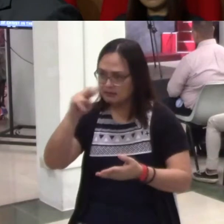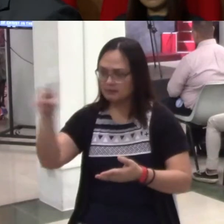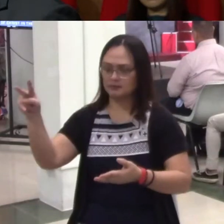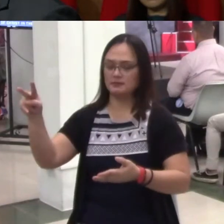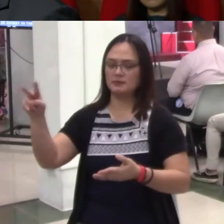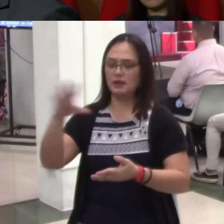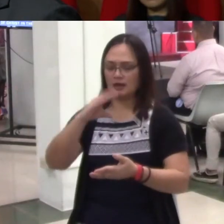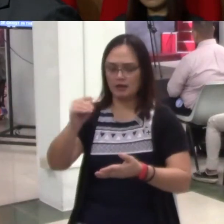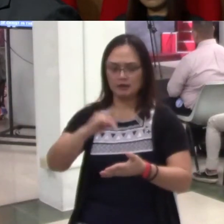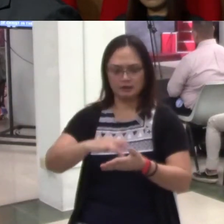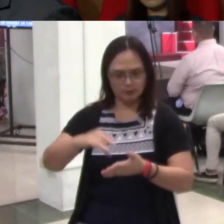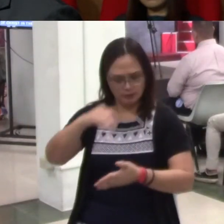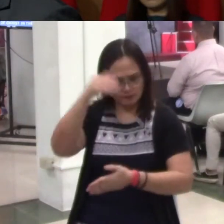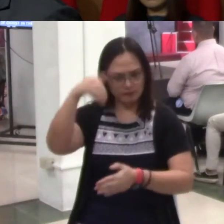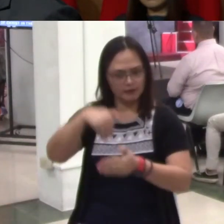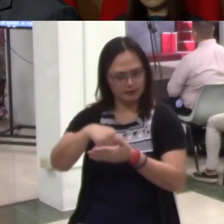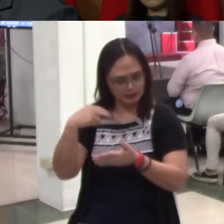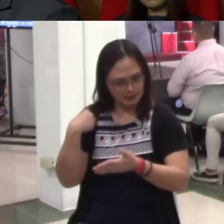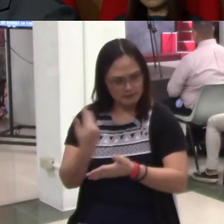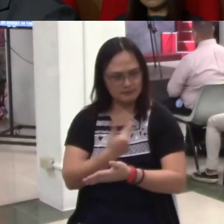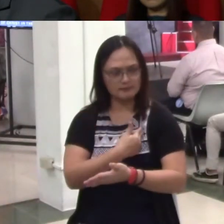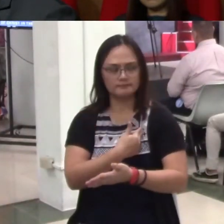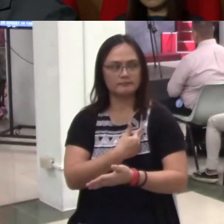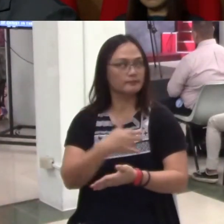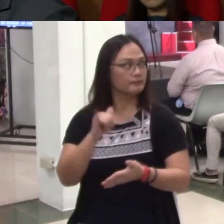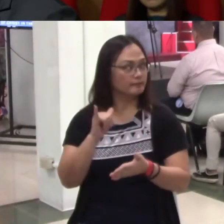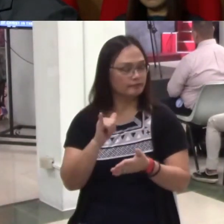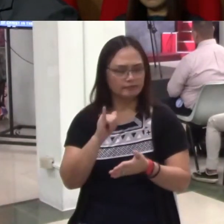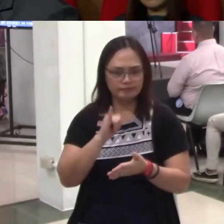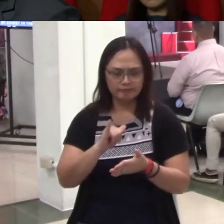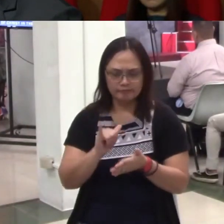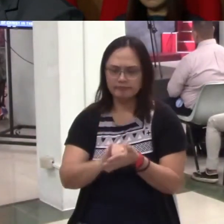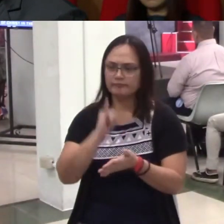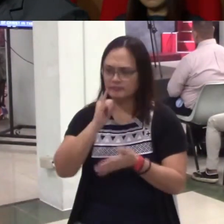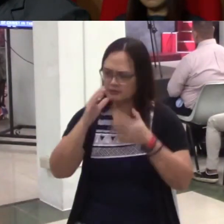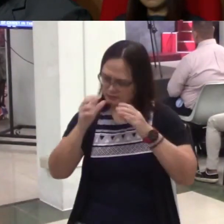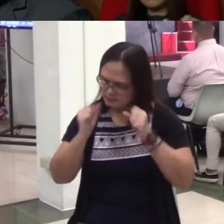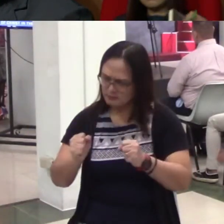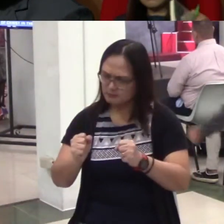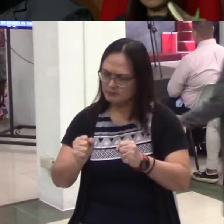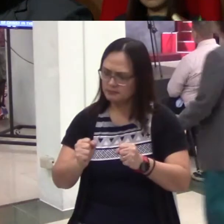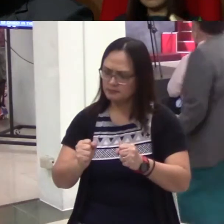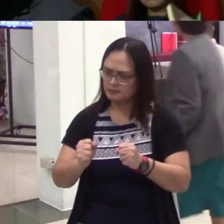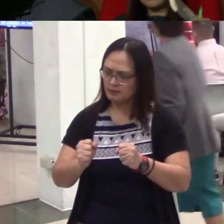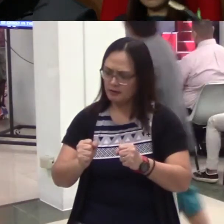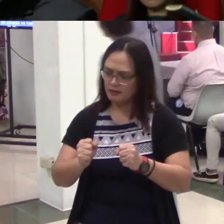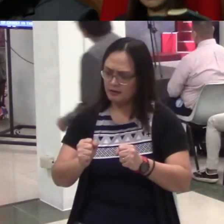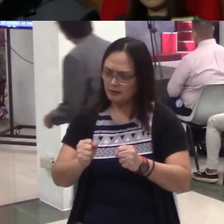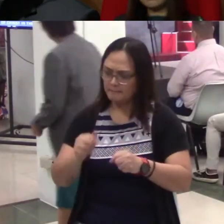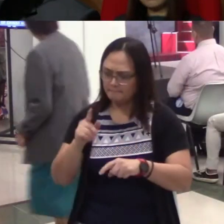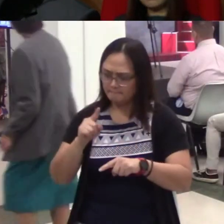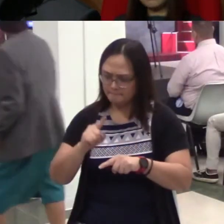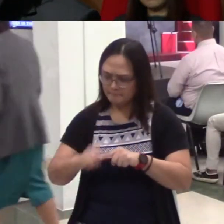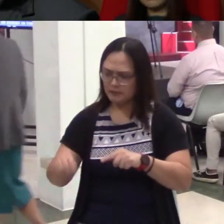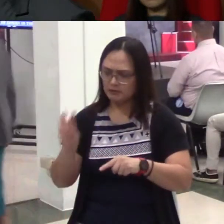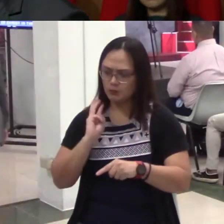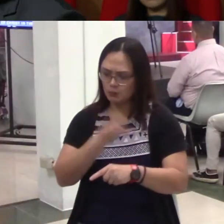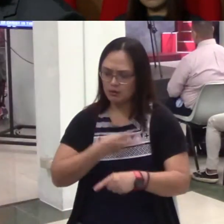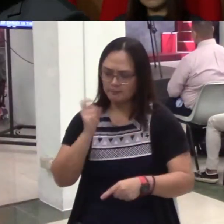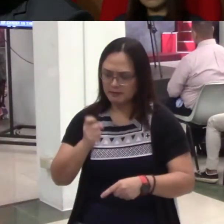And that can be possible. But we need to understand the premise of such glory in us.